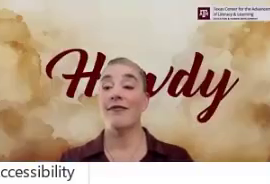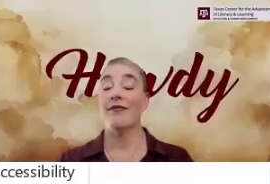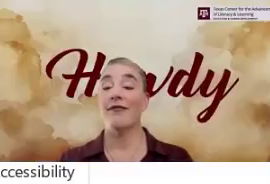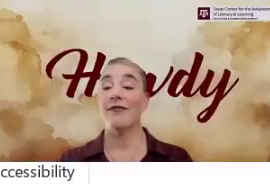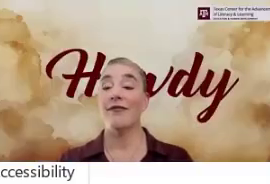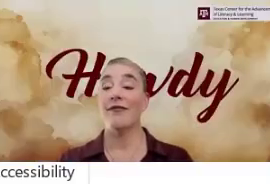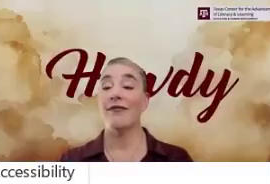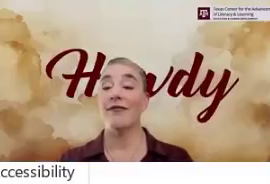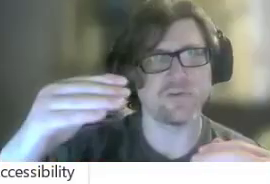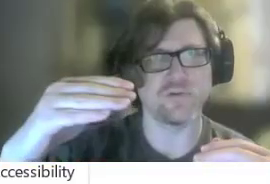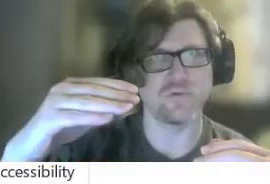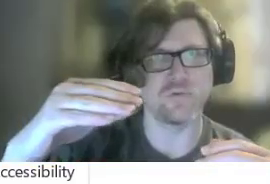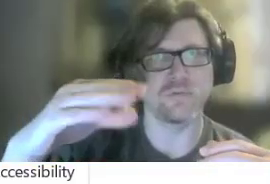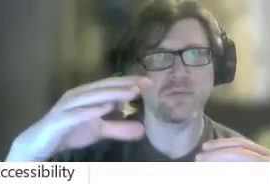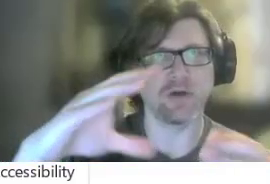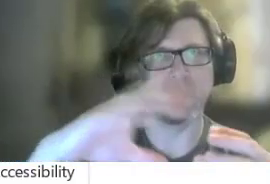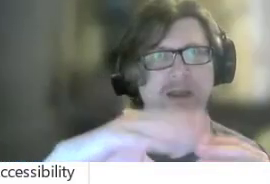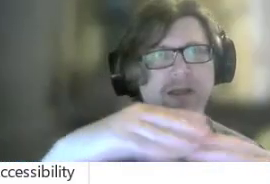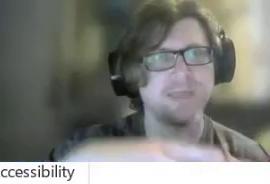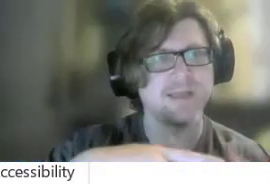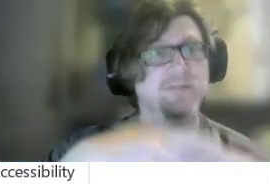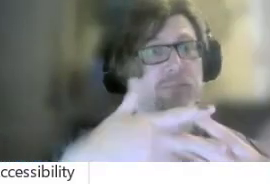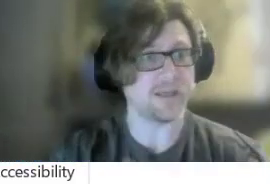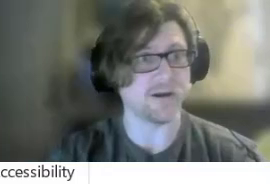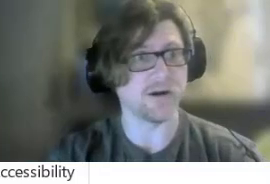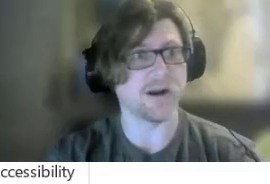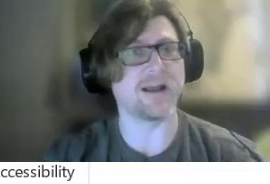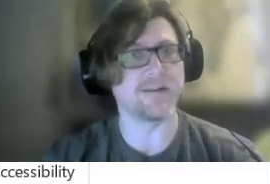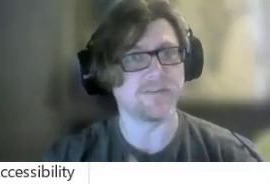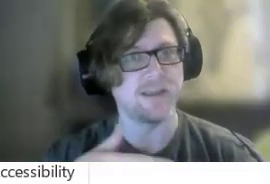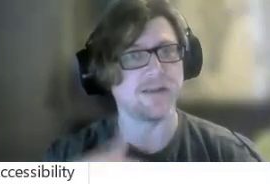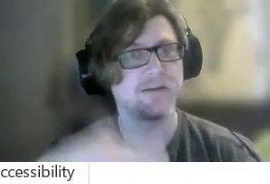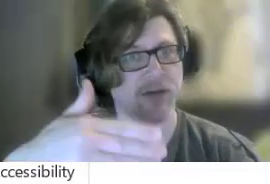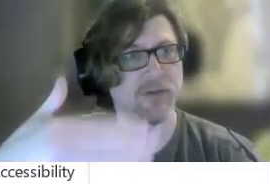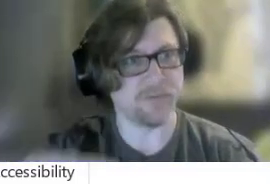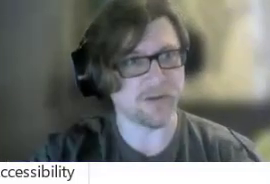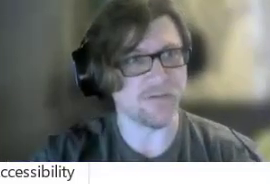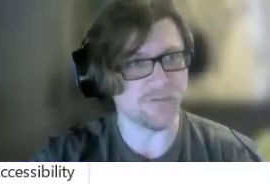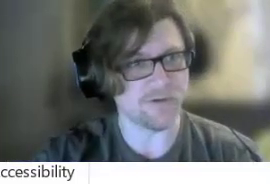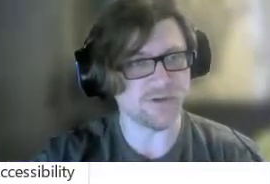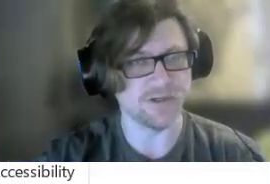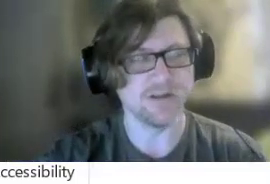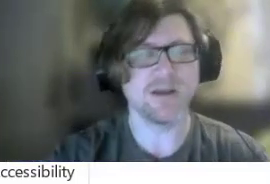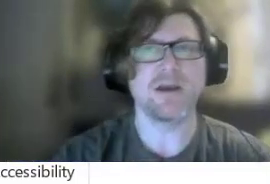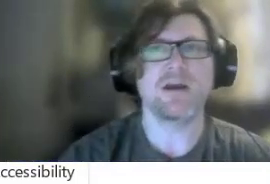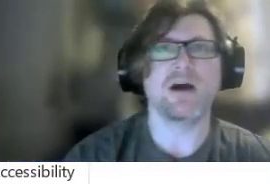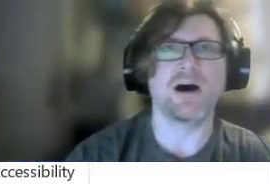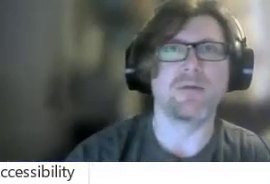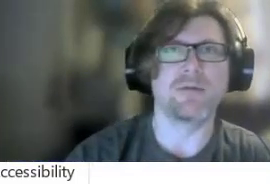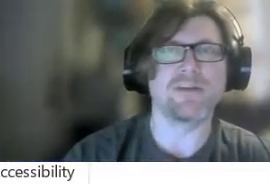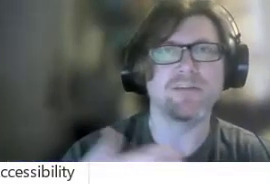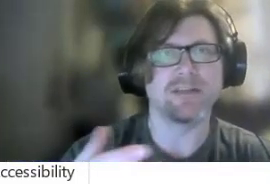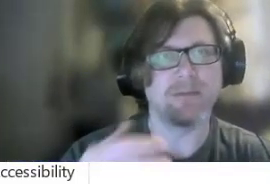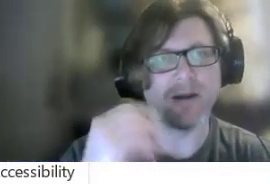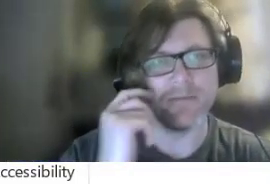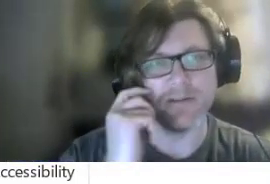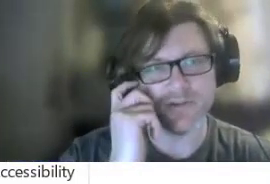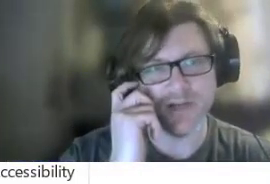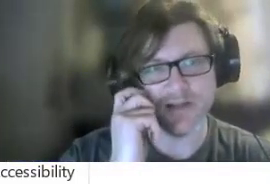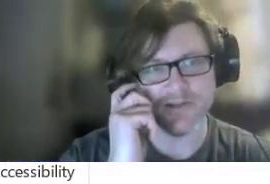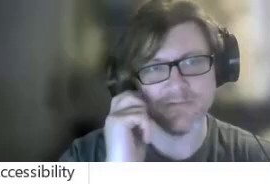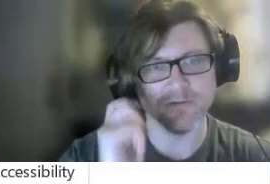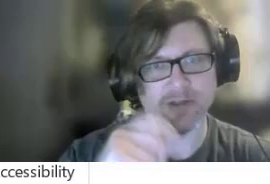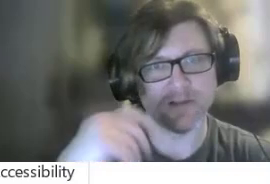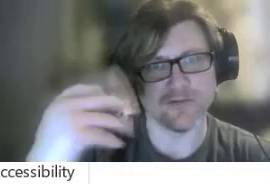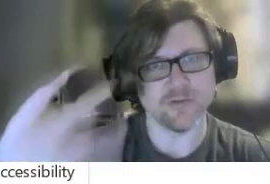used animations in the past to, make things appear as they come up in the conversation. But it sounds like that might be